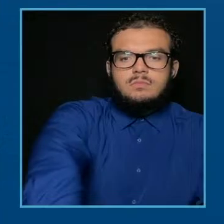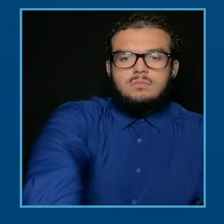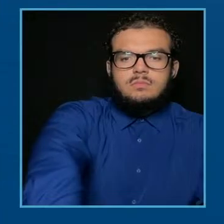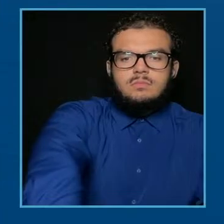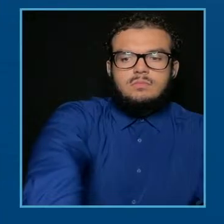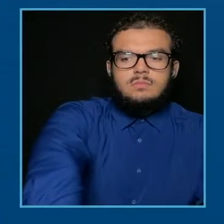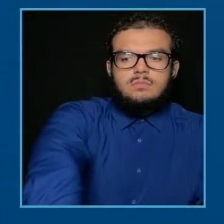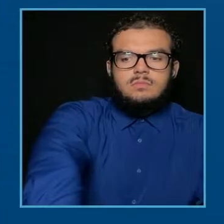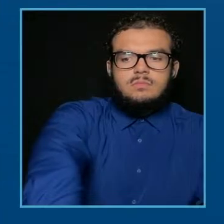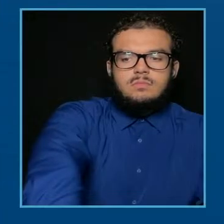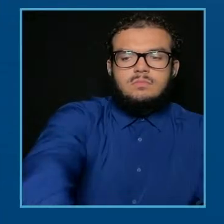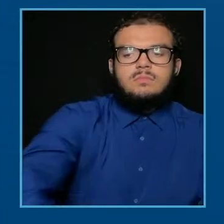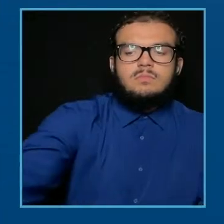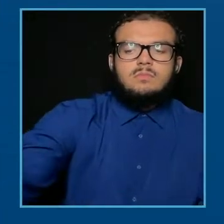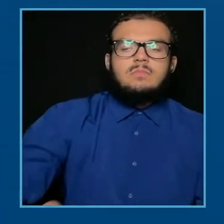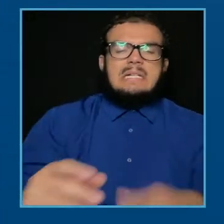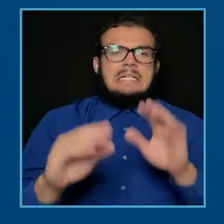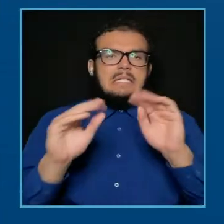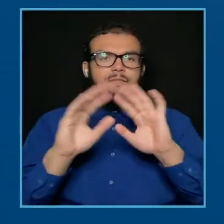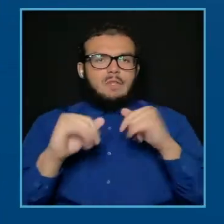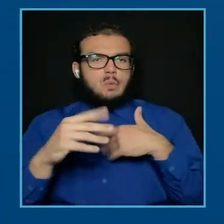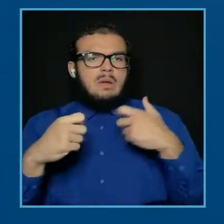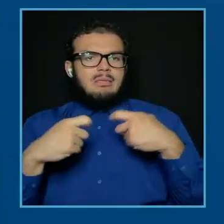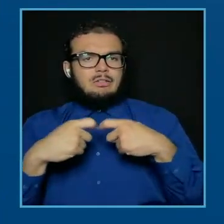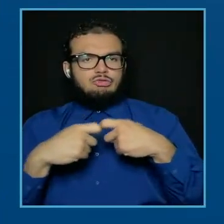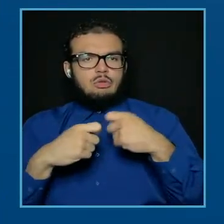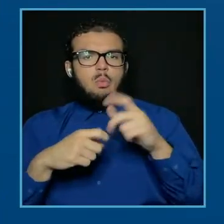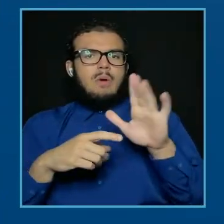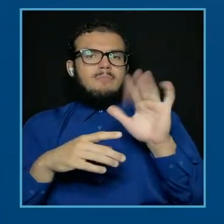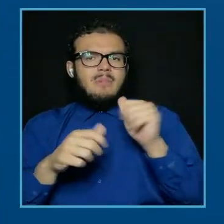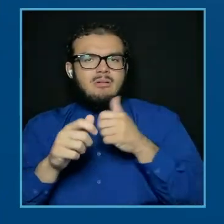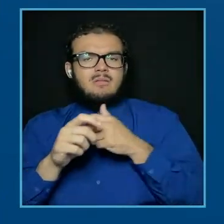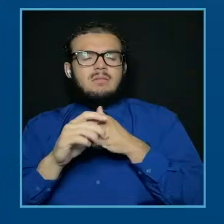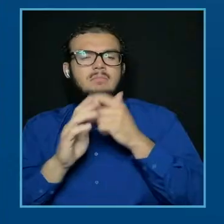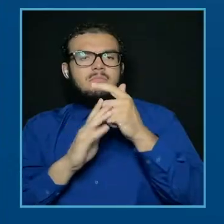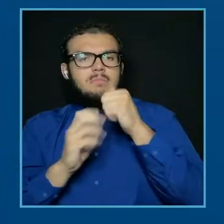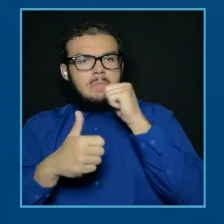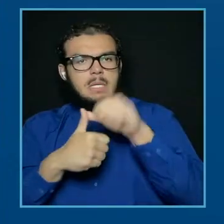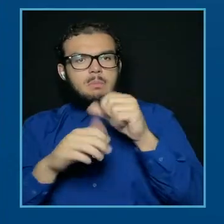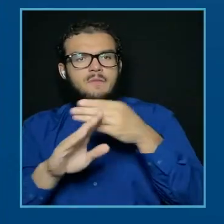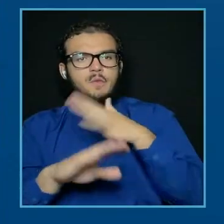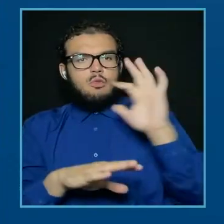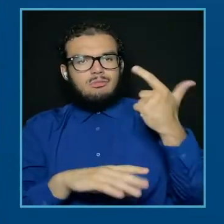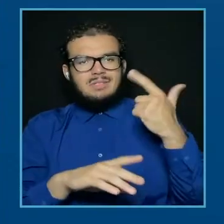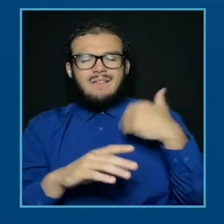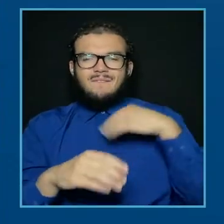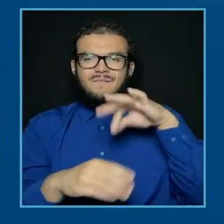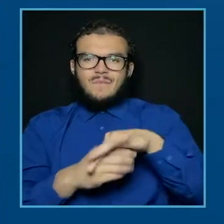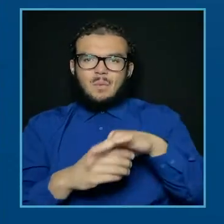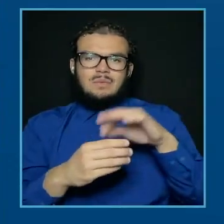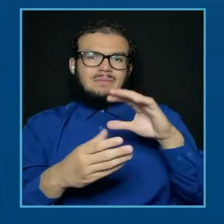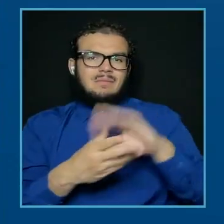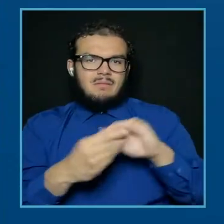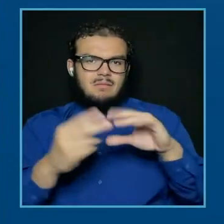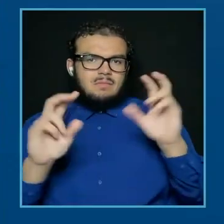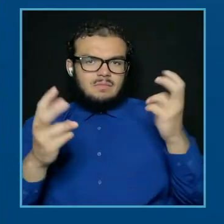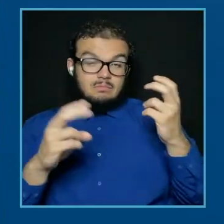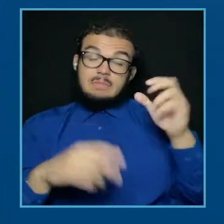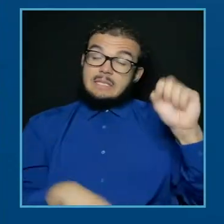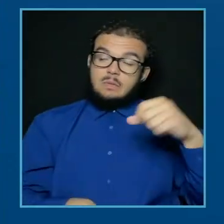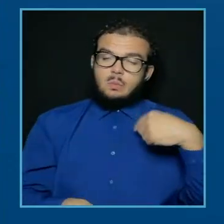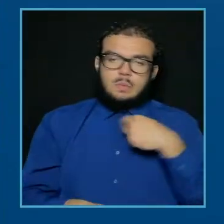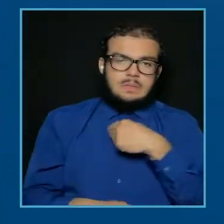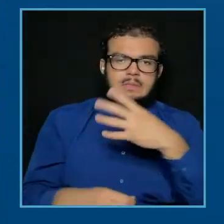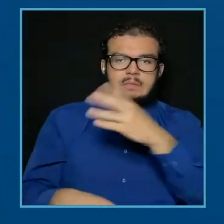would want us electronically or by mail before August have a vote that says, yes, we accept